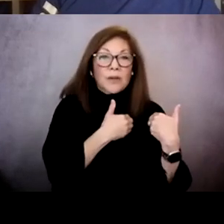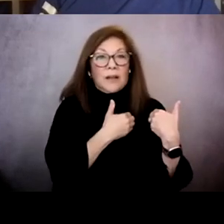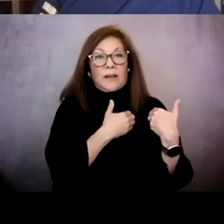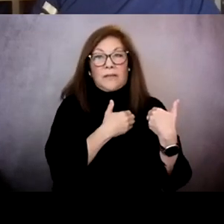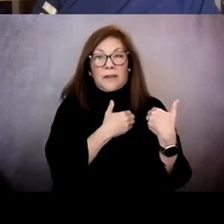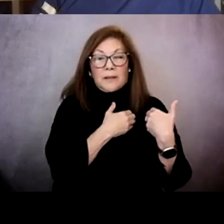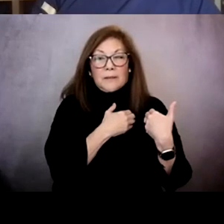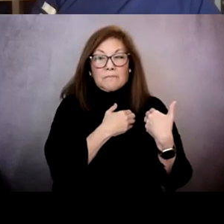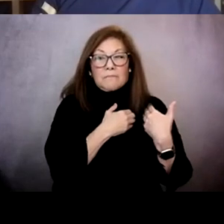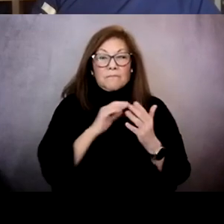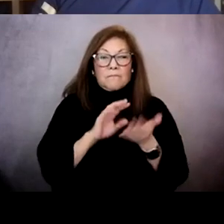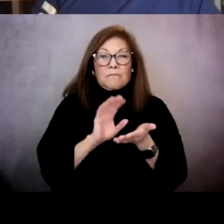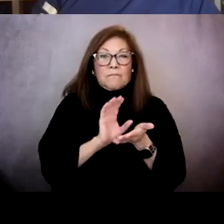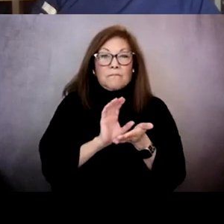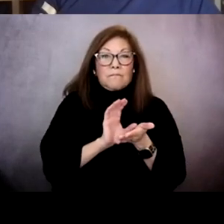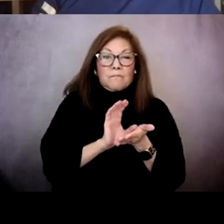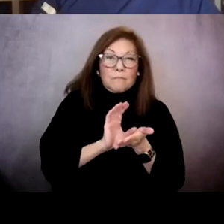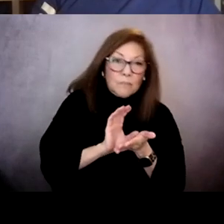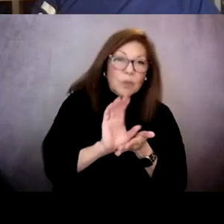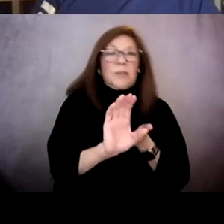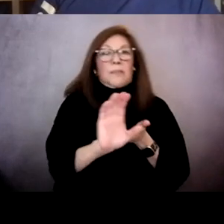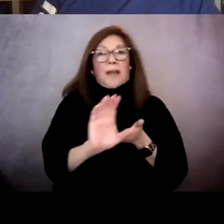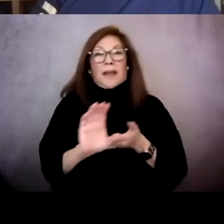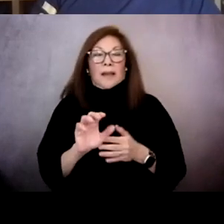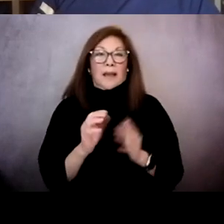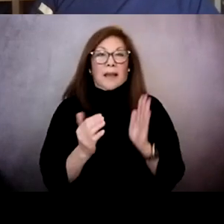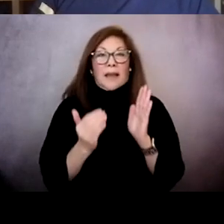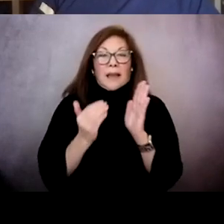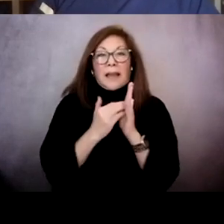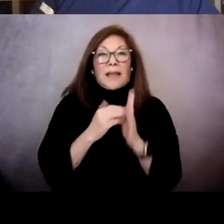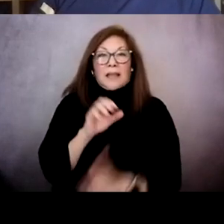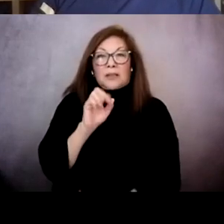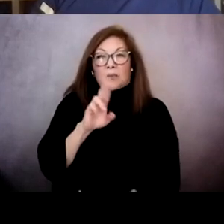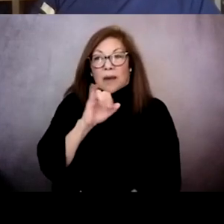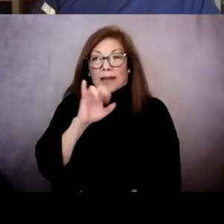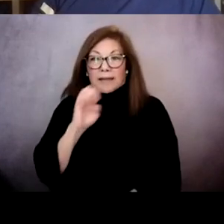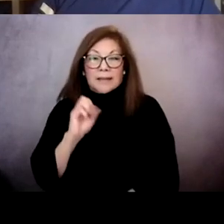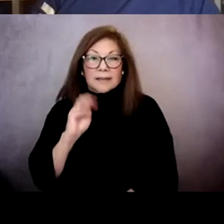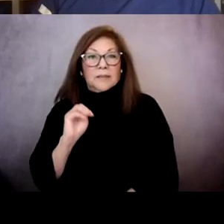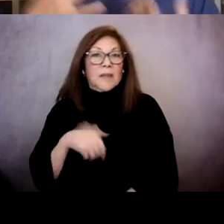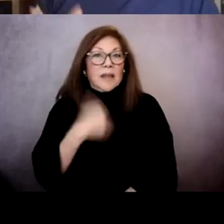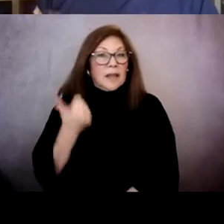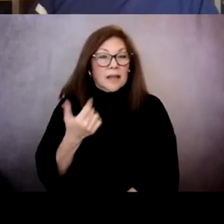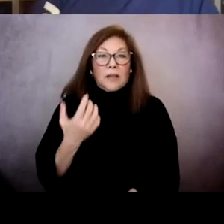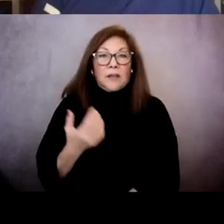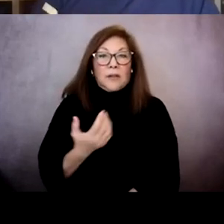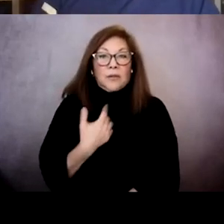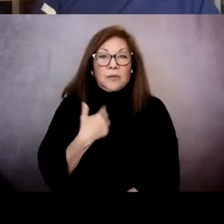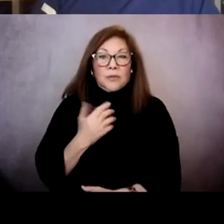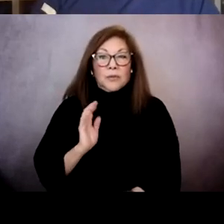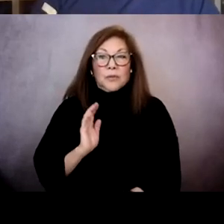back against racism and the other violences striating our existences to fall on our